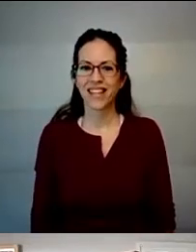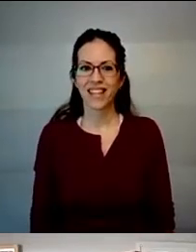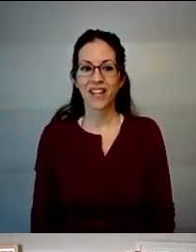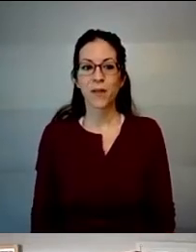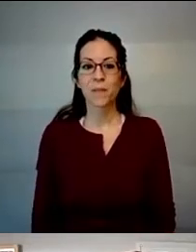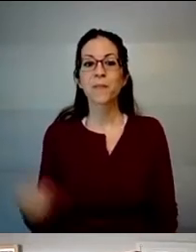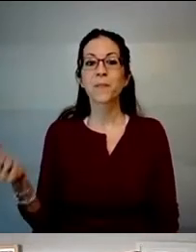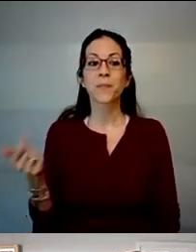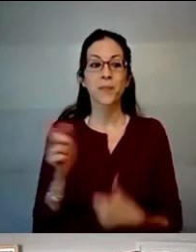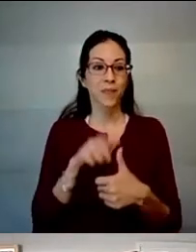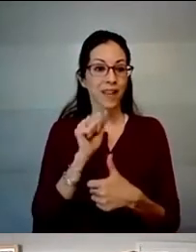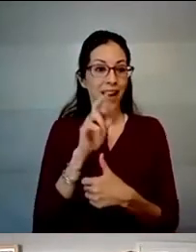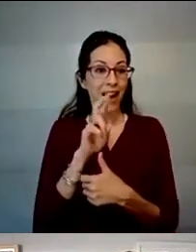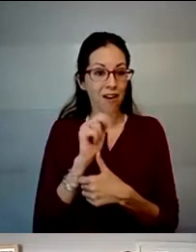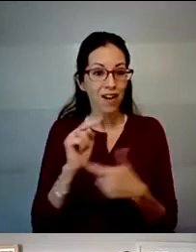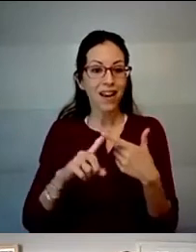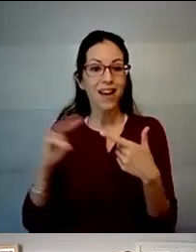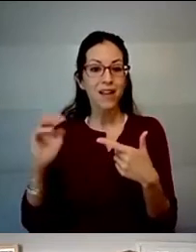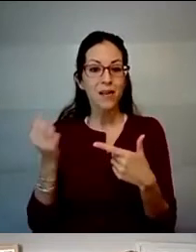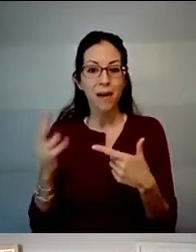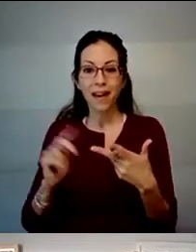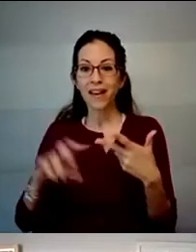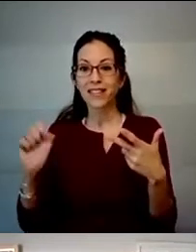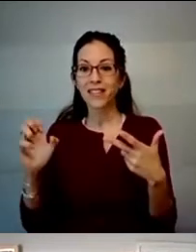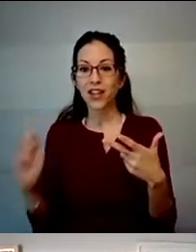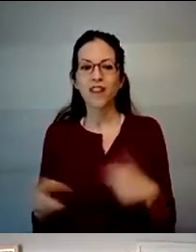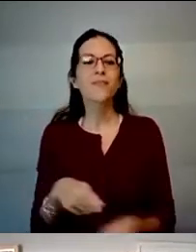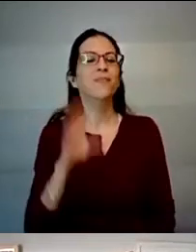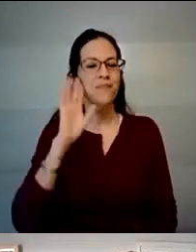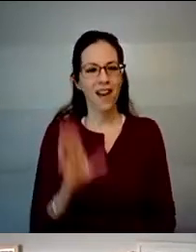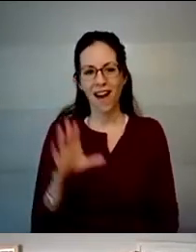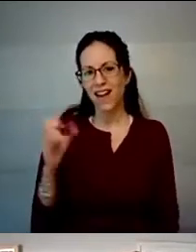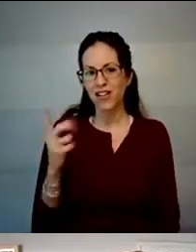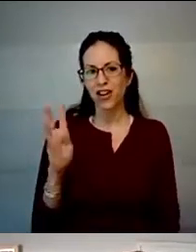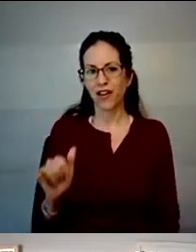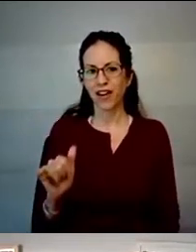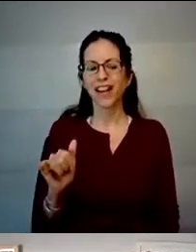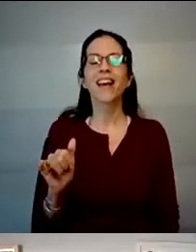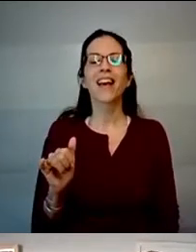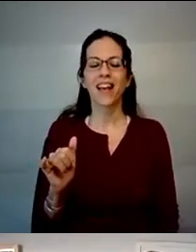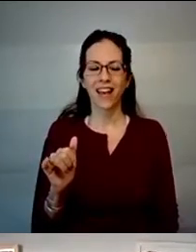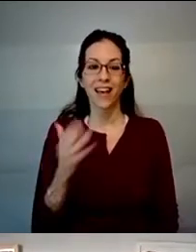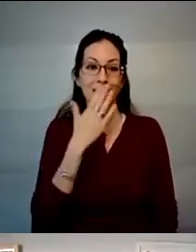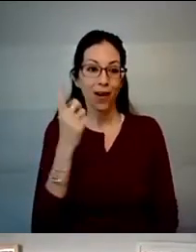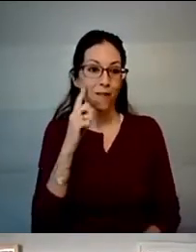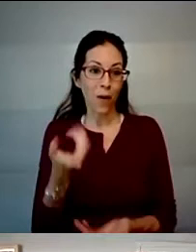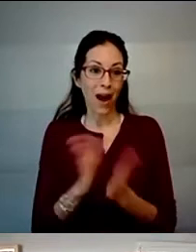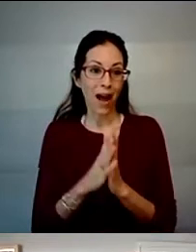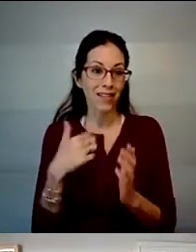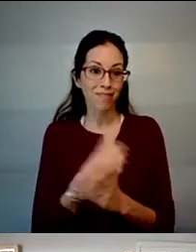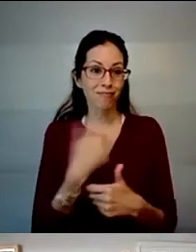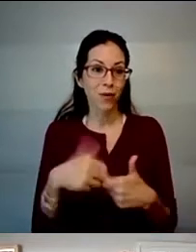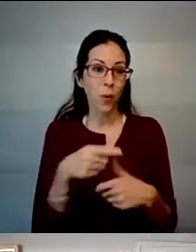Aaron, Megan, and Sean. Hi, Charity. Thanks for having us join you today,